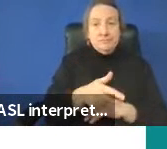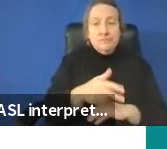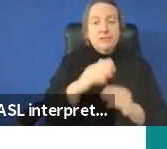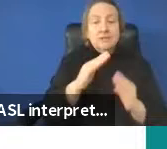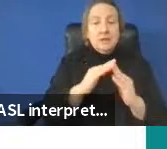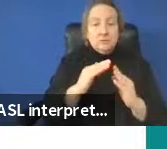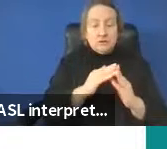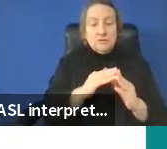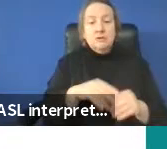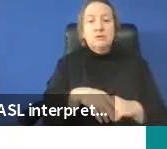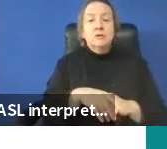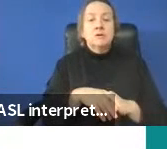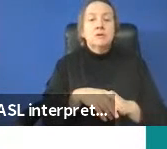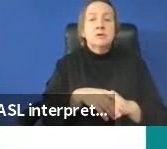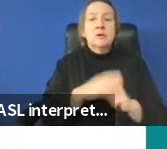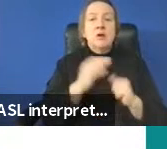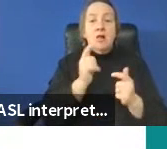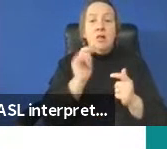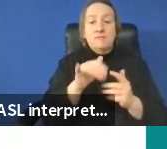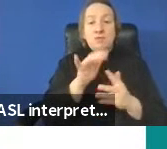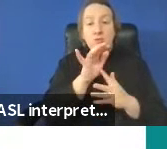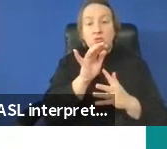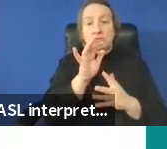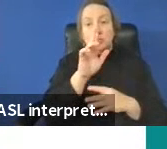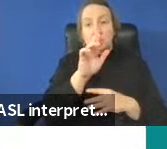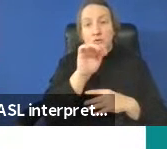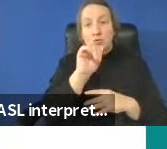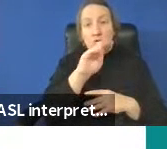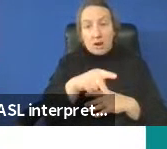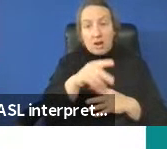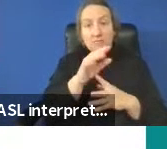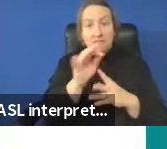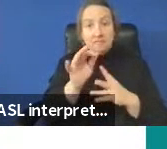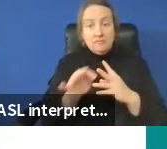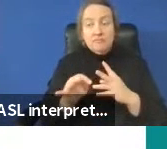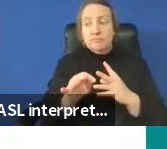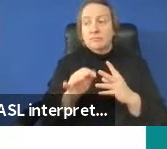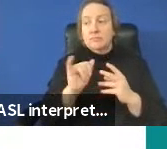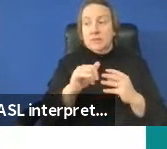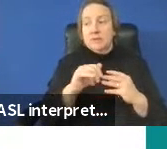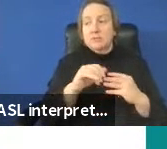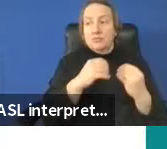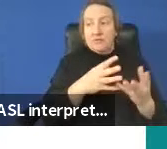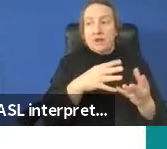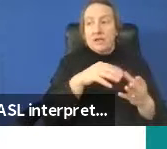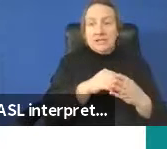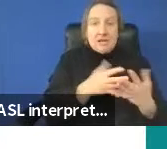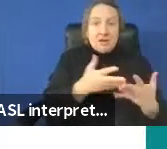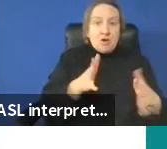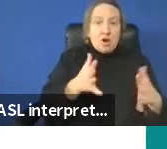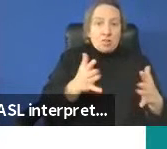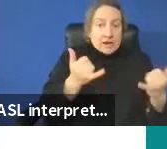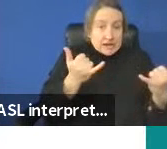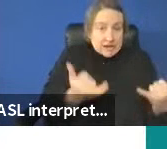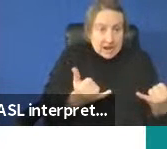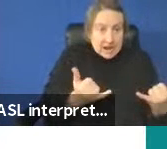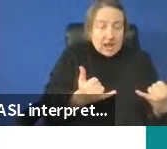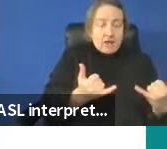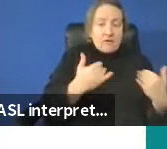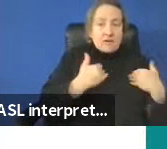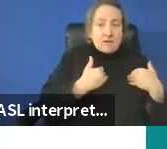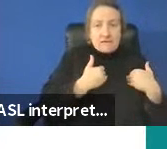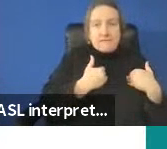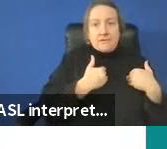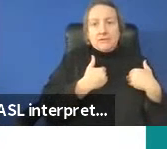downtown. And all of those ramp functions that I just described are what is provided in the existing interchange today.